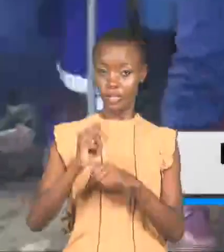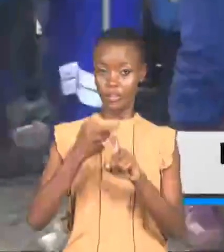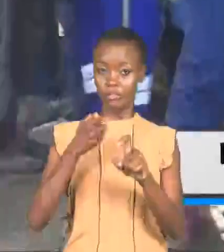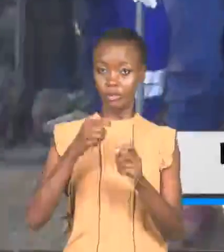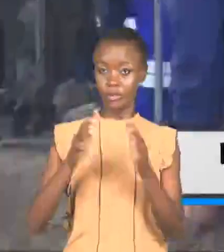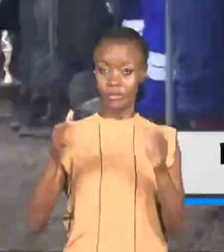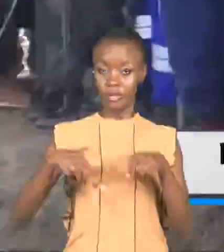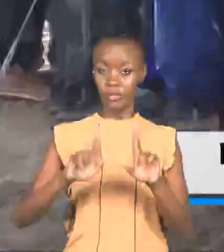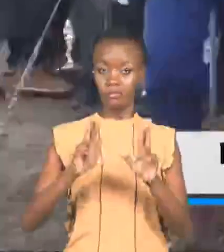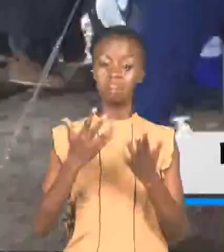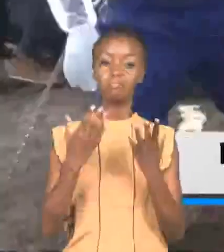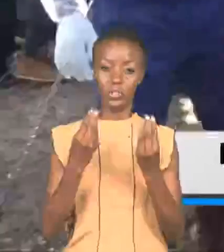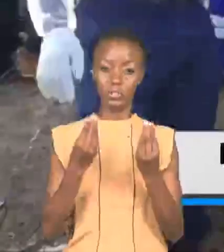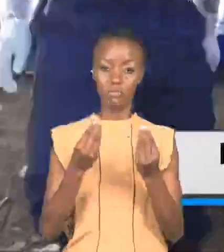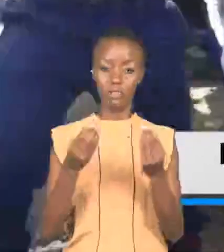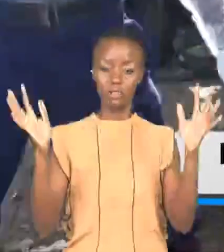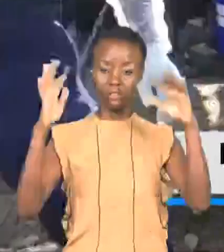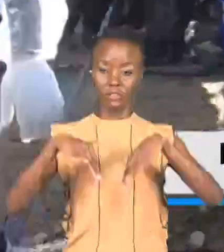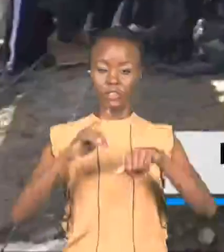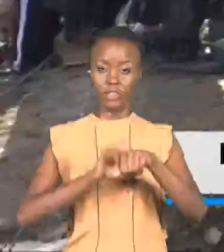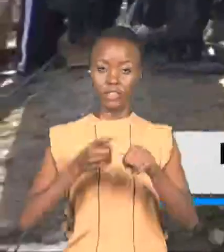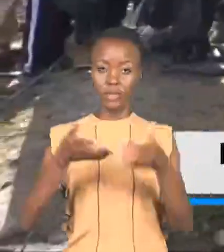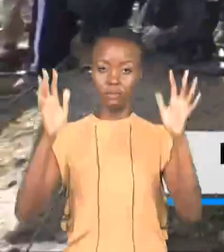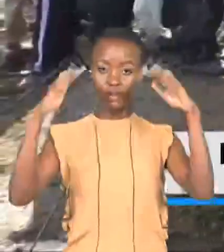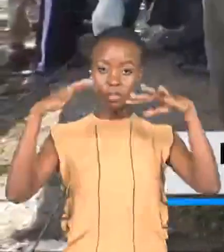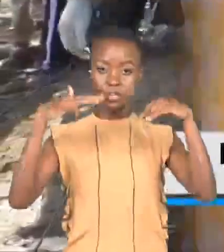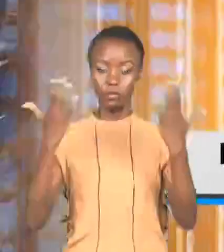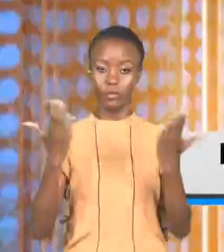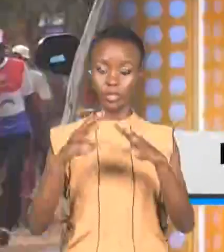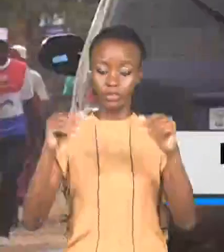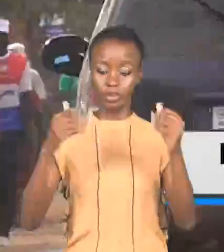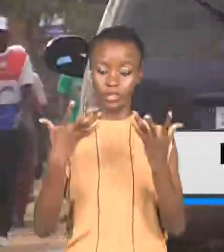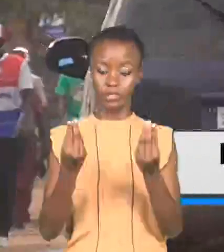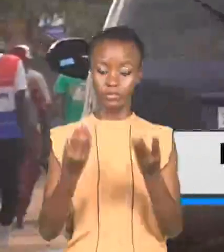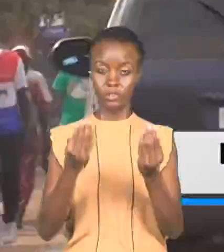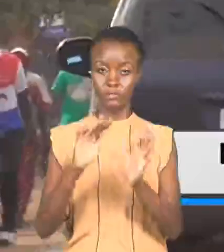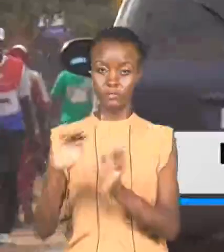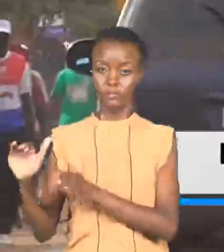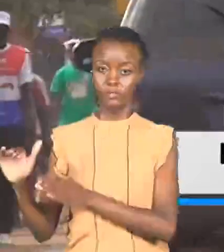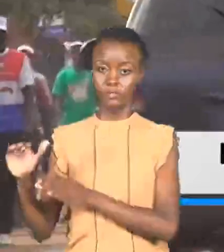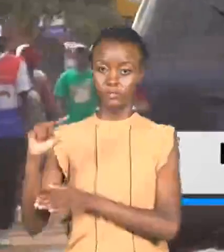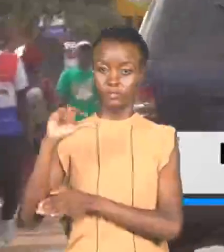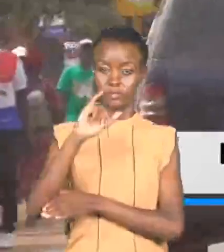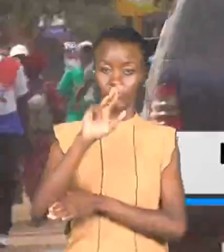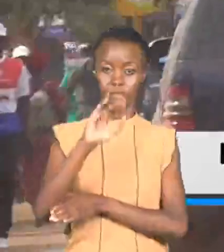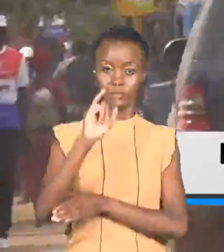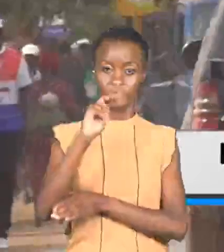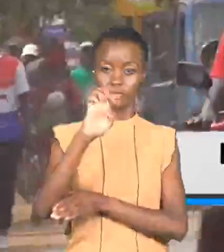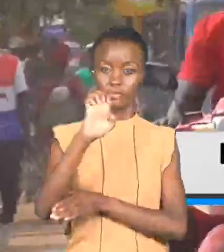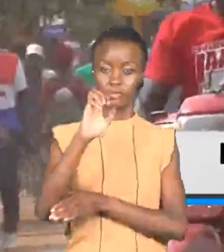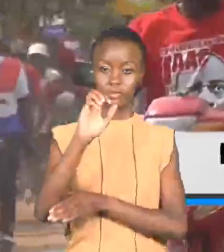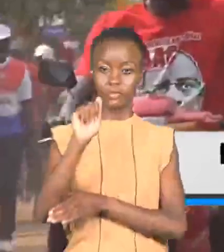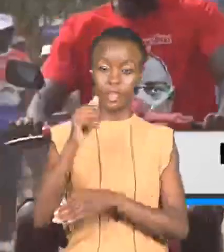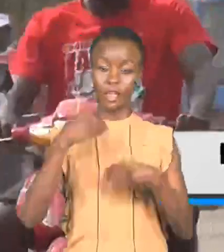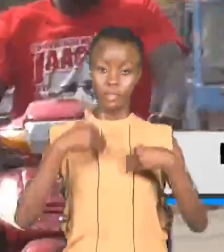dirt road, can easily collapse in the rainy season when the ground is soft. Guinea-Bissau will hold legislative elections